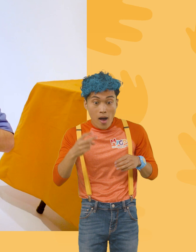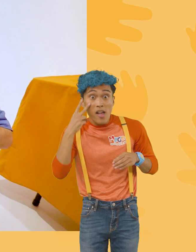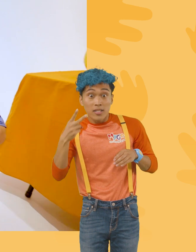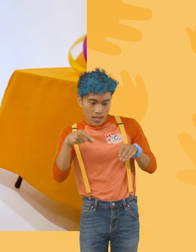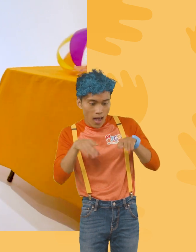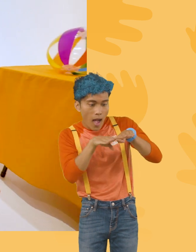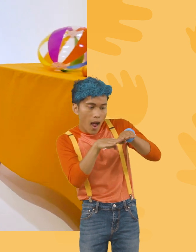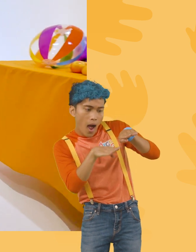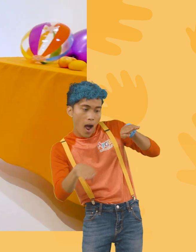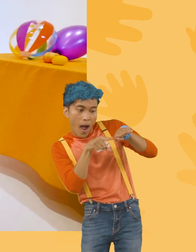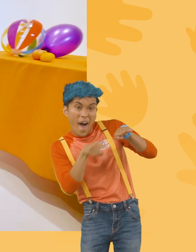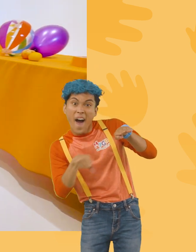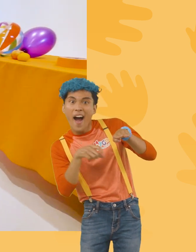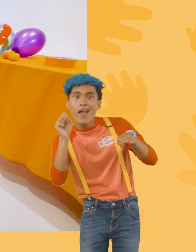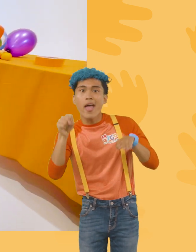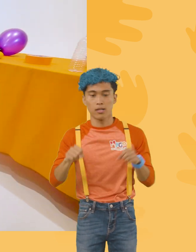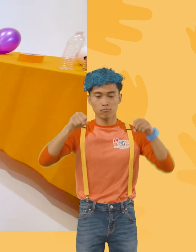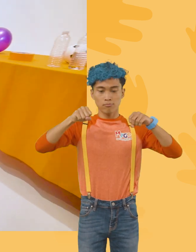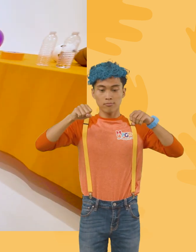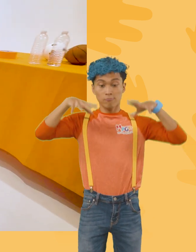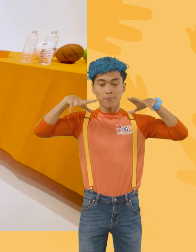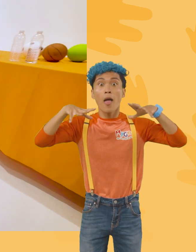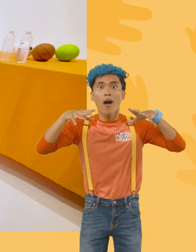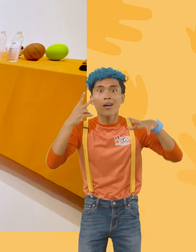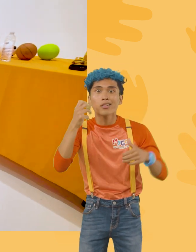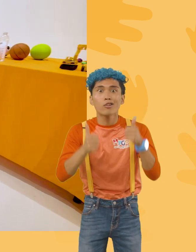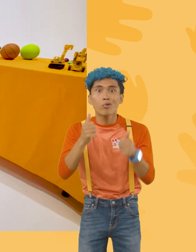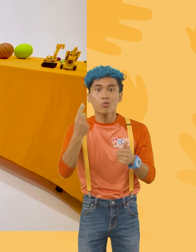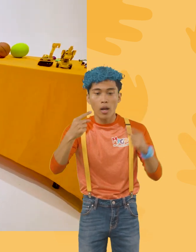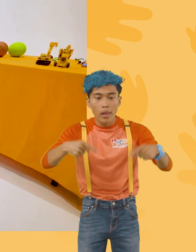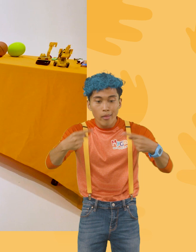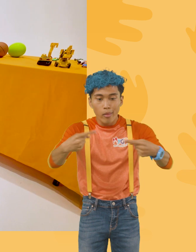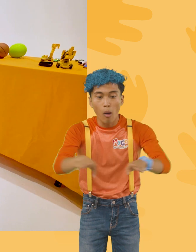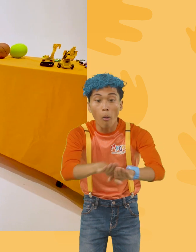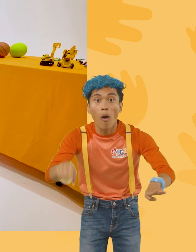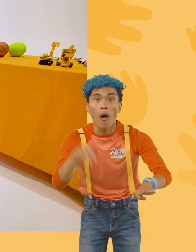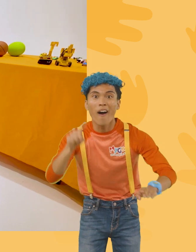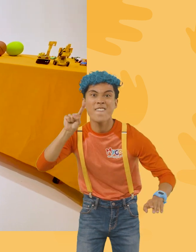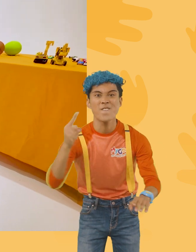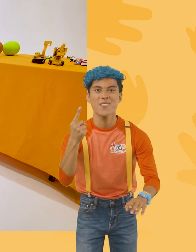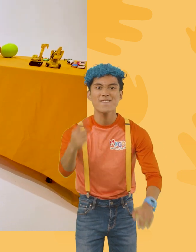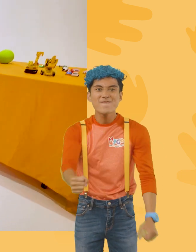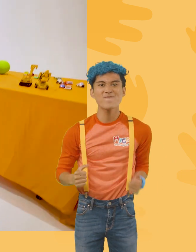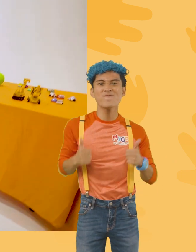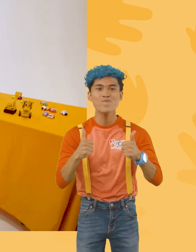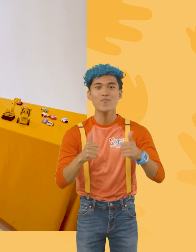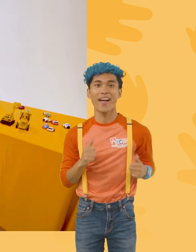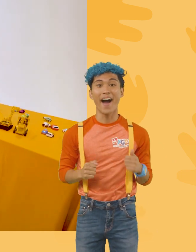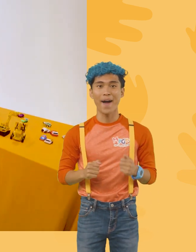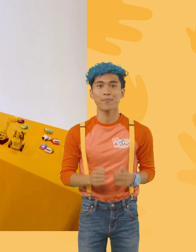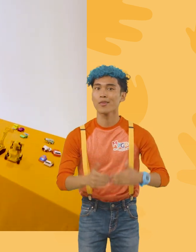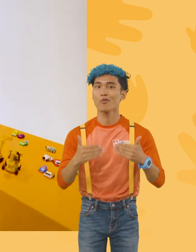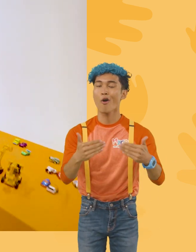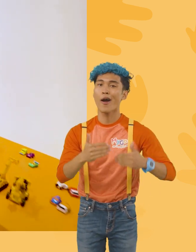is at an angle? Yeah, we're gonna let them go at the same time and see what item reaches the bottom first. Okay,